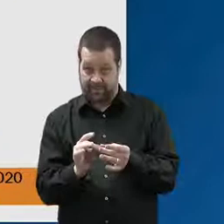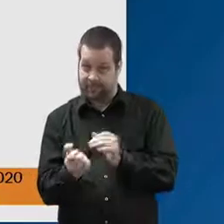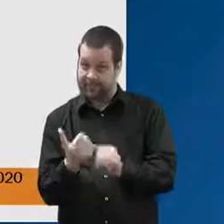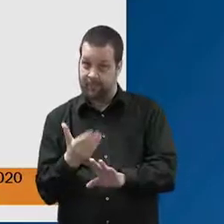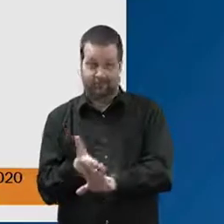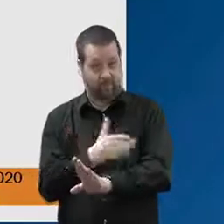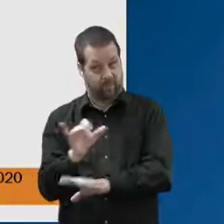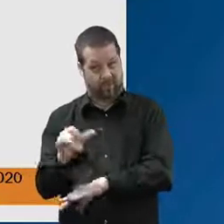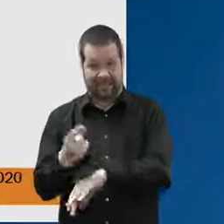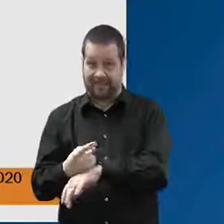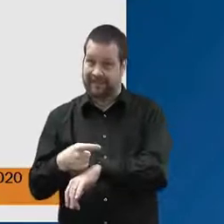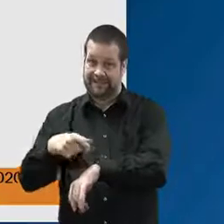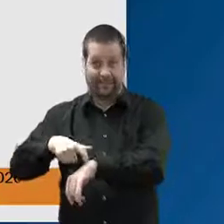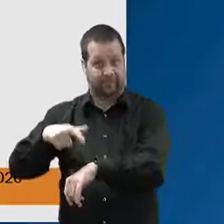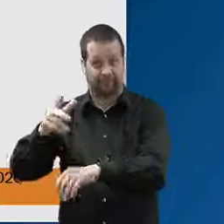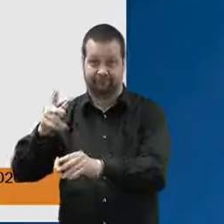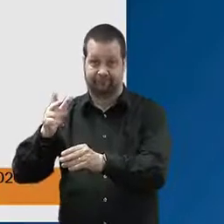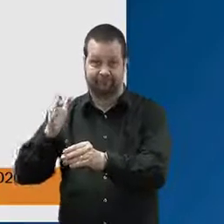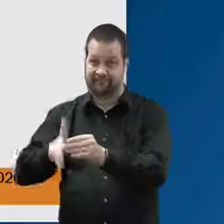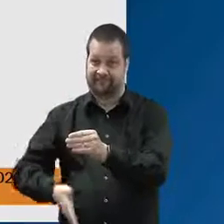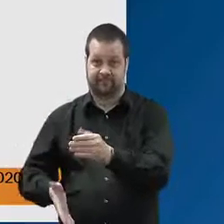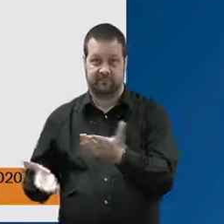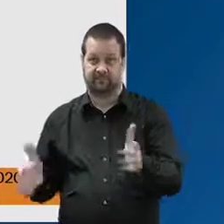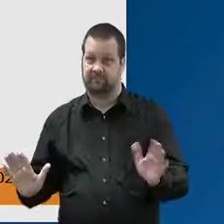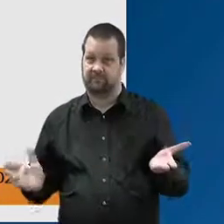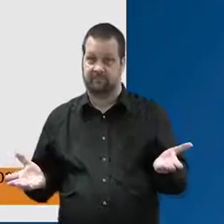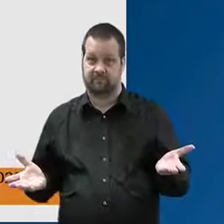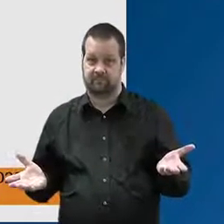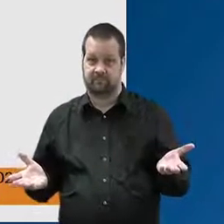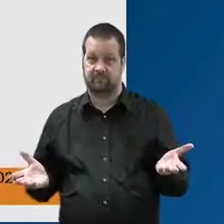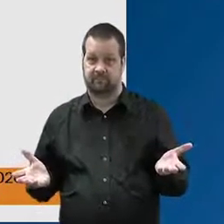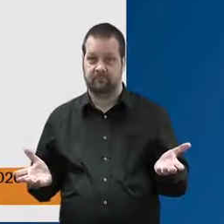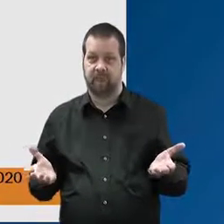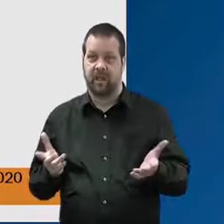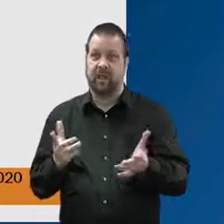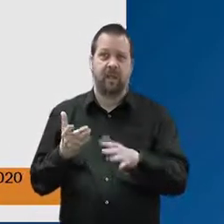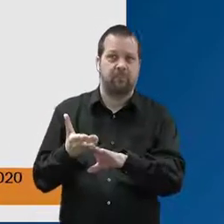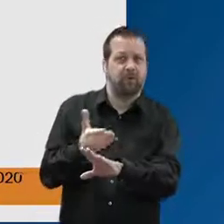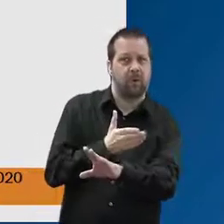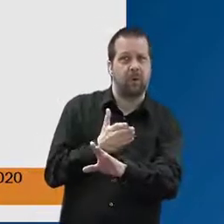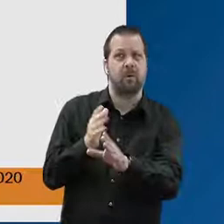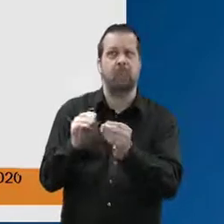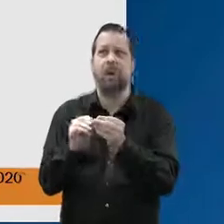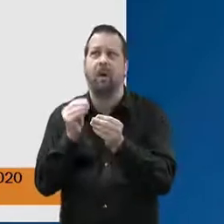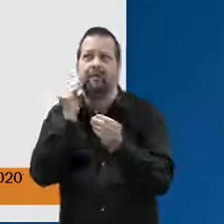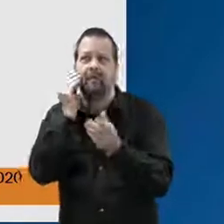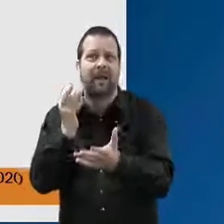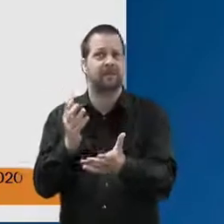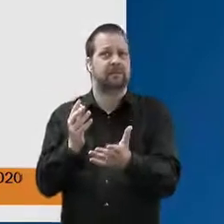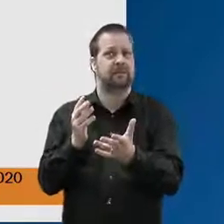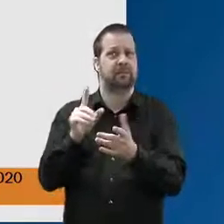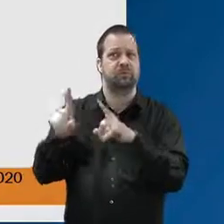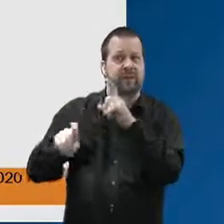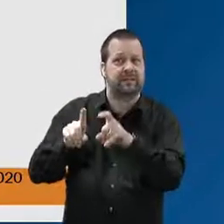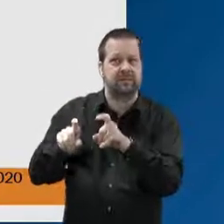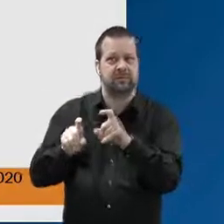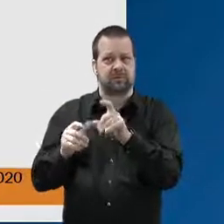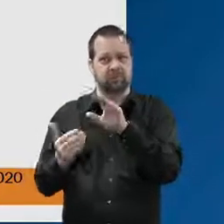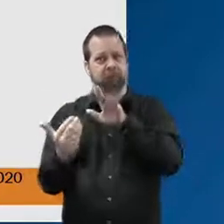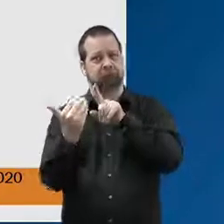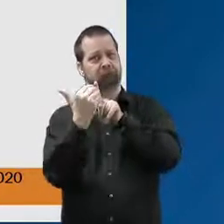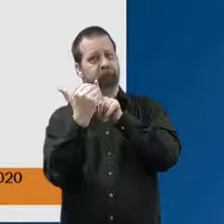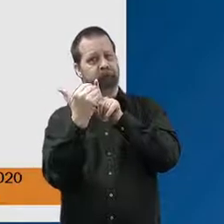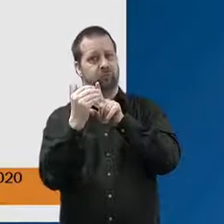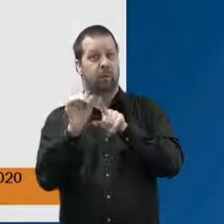date. If after today you would like more information or have any other questions, feel free to reach out or visit the